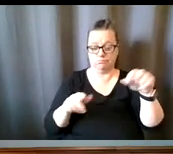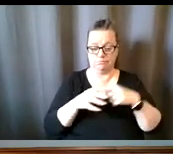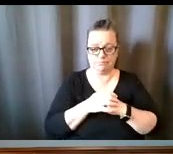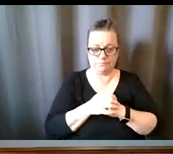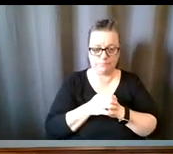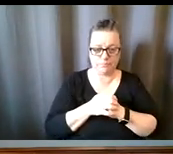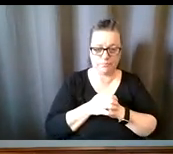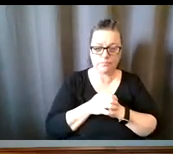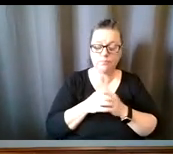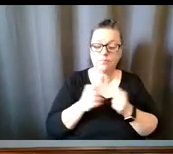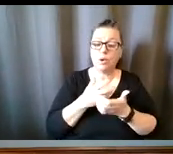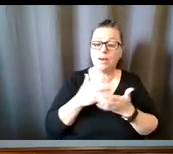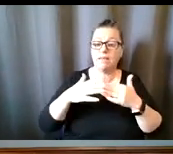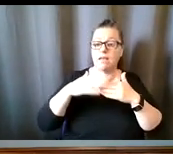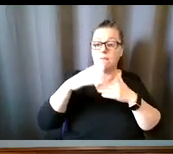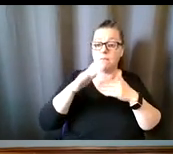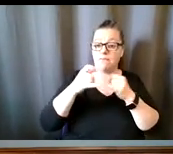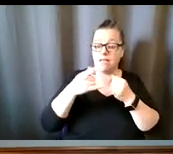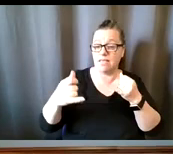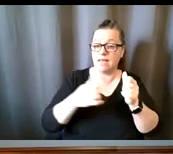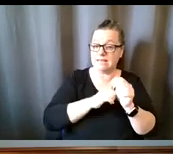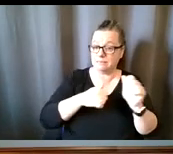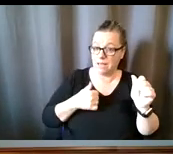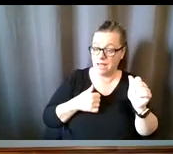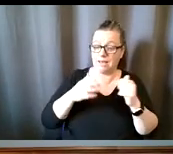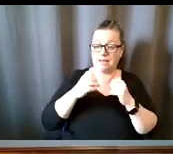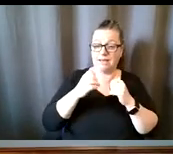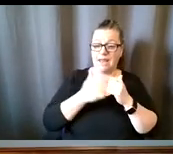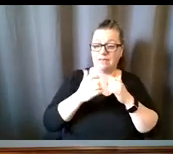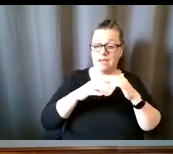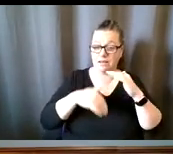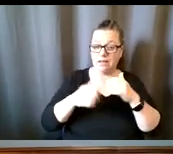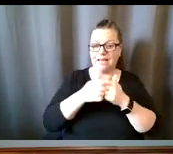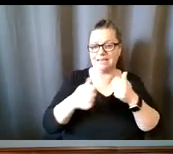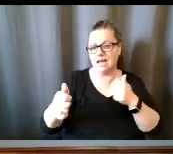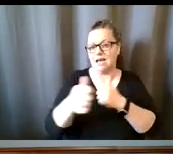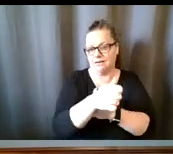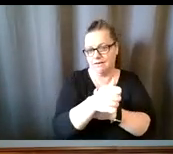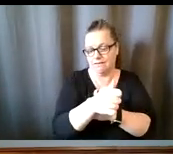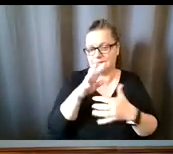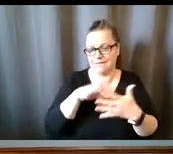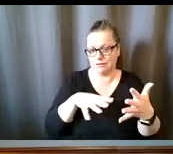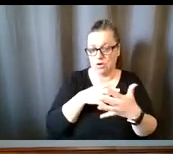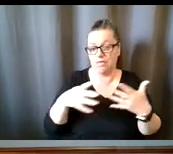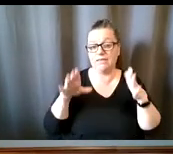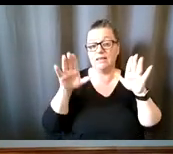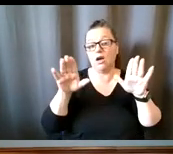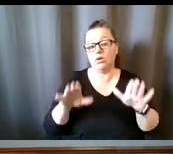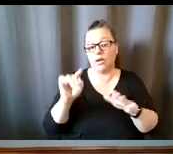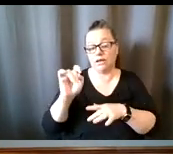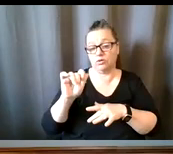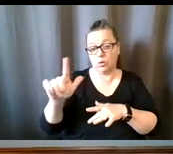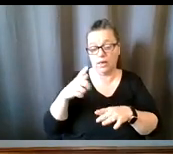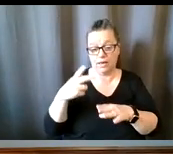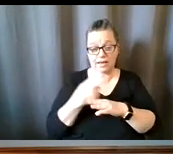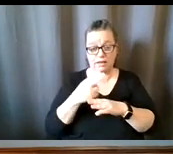two. So anything above that line is behind schedule. Anything below the line is ahead of schedule. And this is a great tool. And I used this